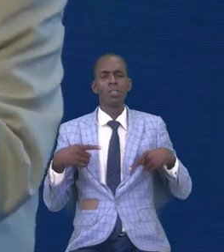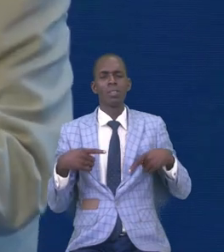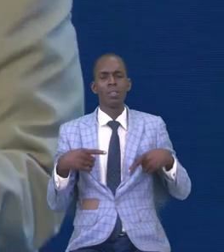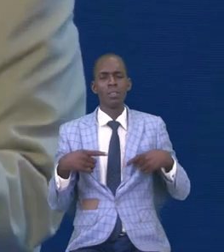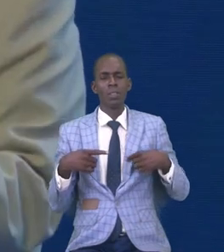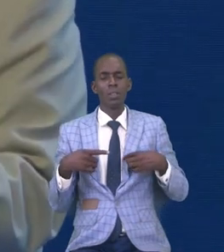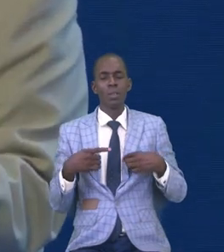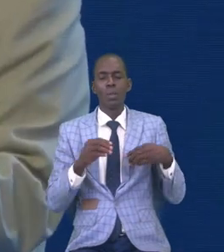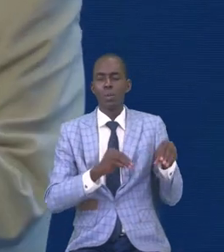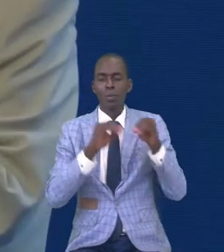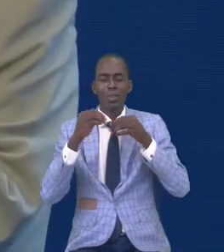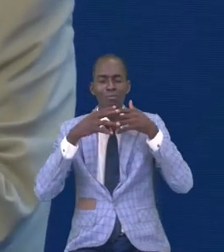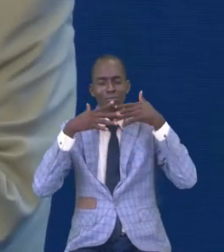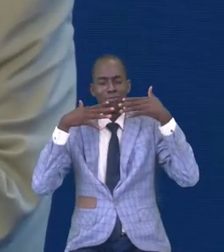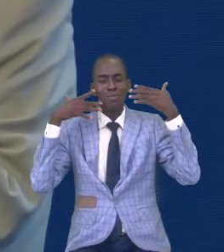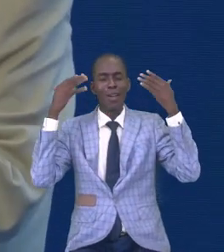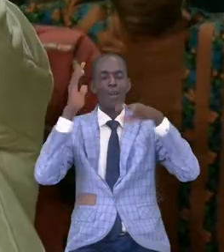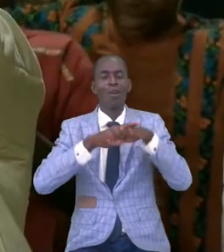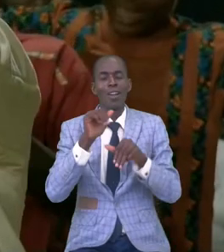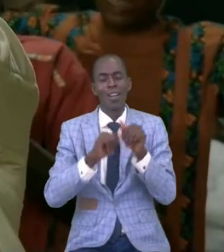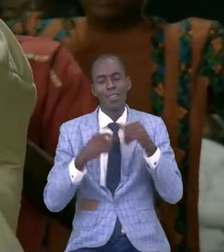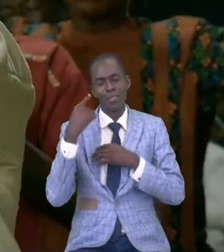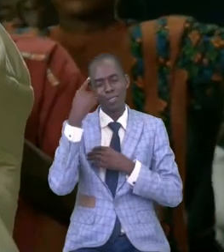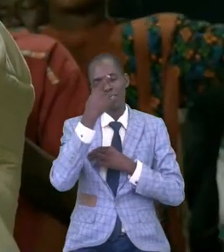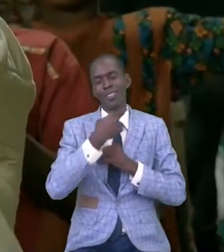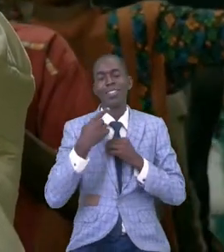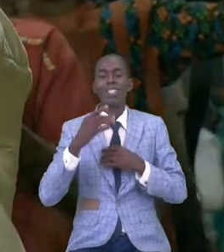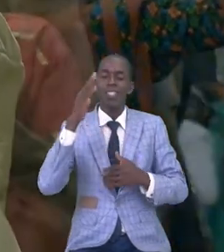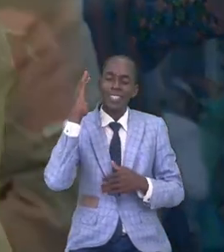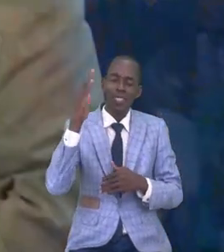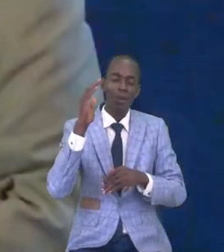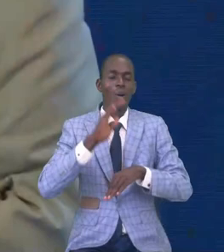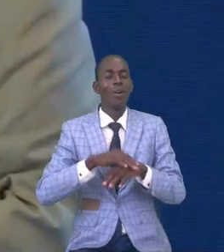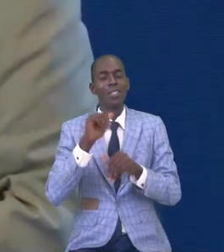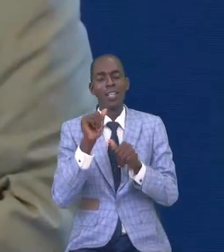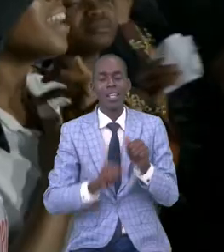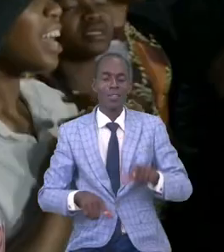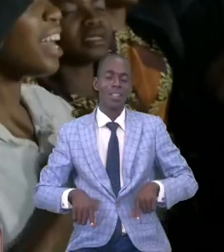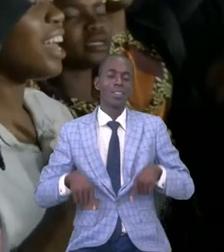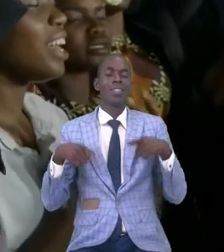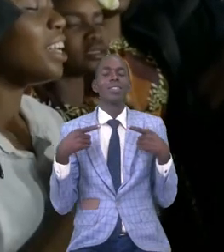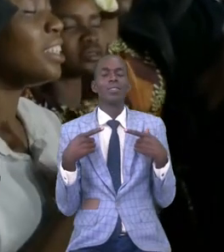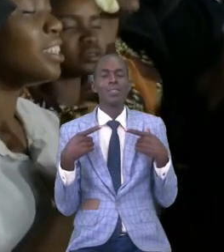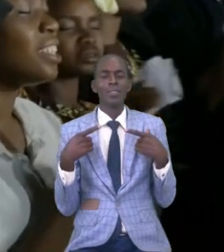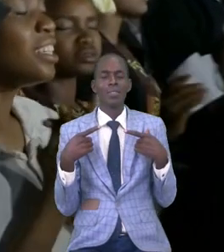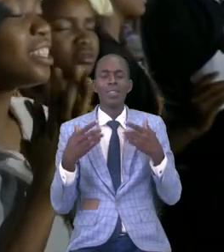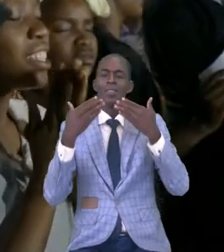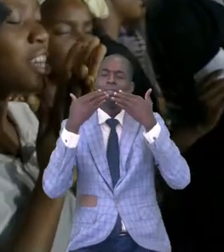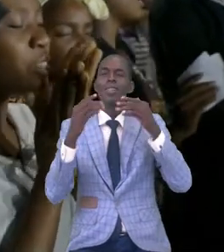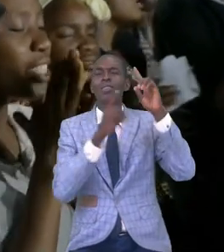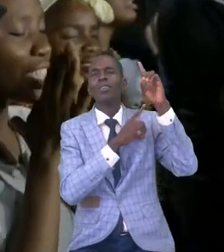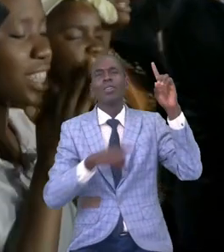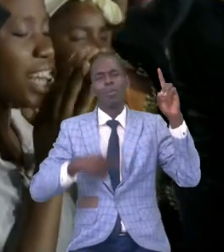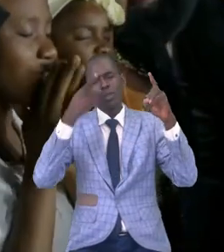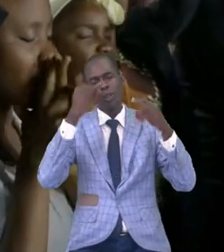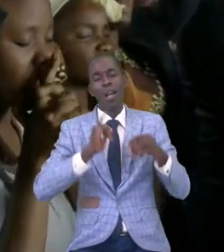Put a smile on every face. Testimony in every mouth. Thank you, Lord, because I know